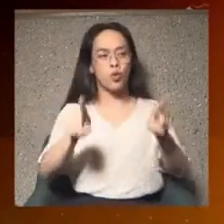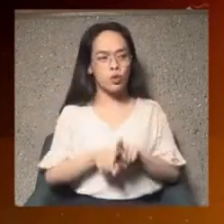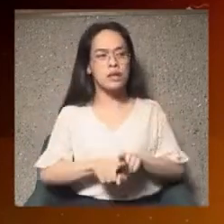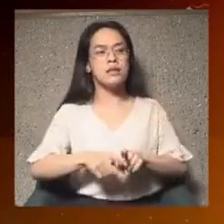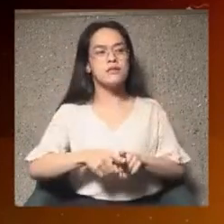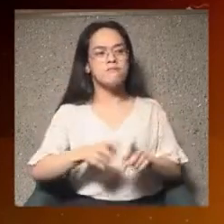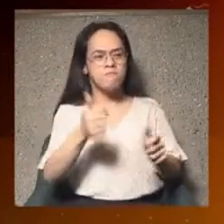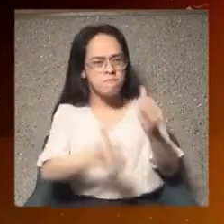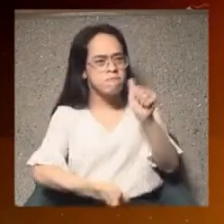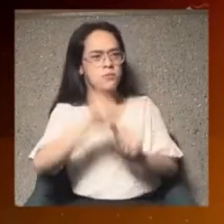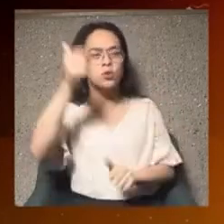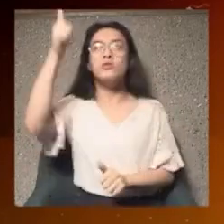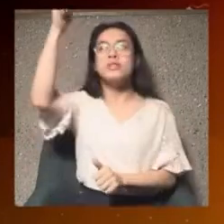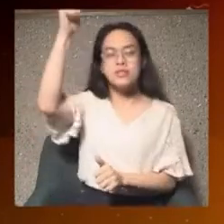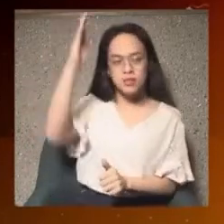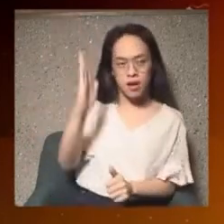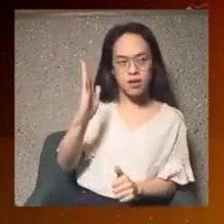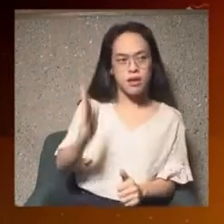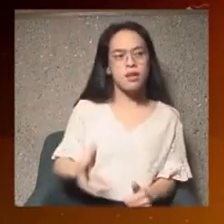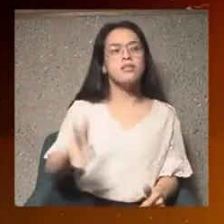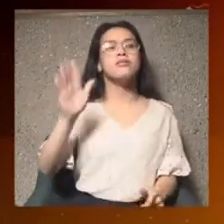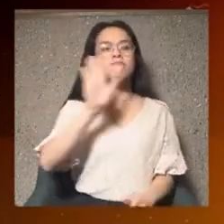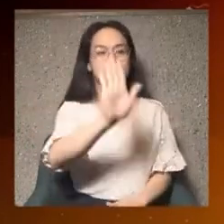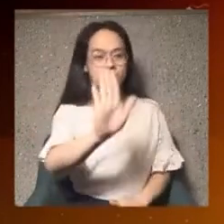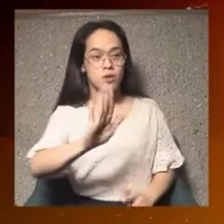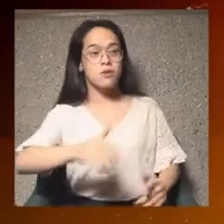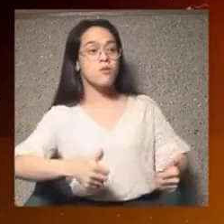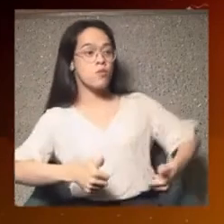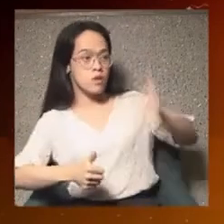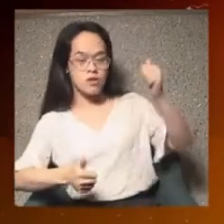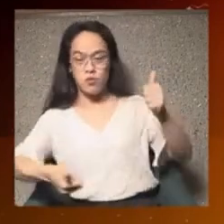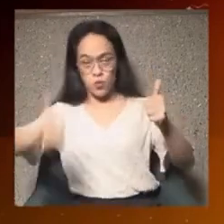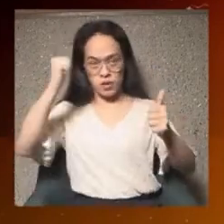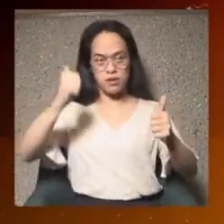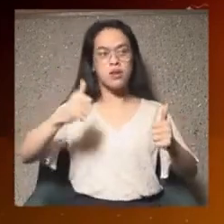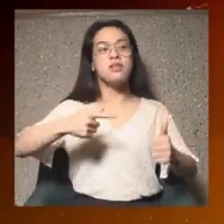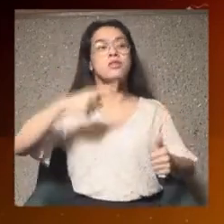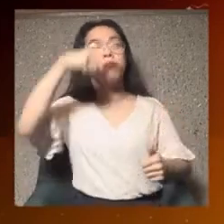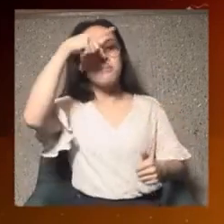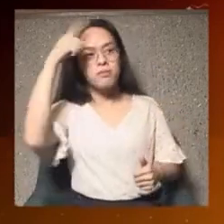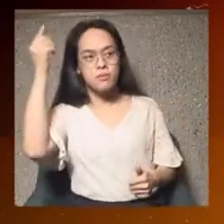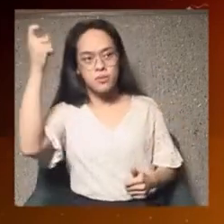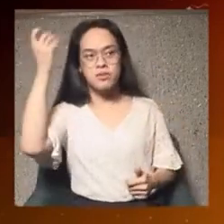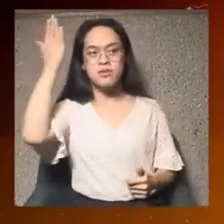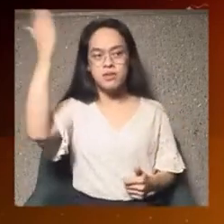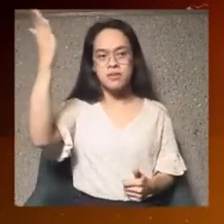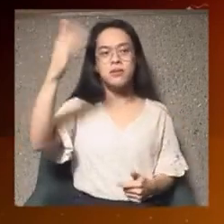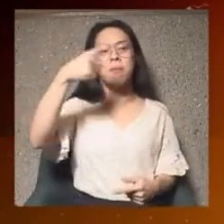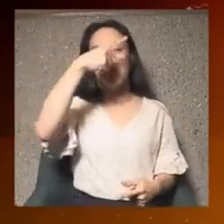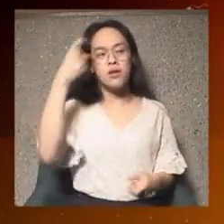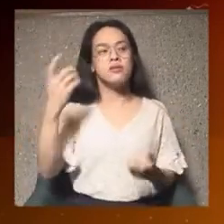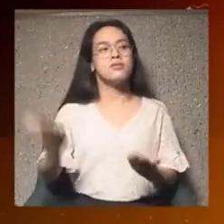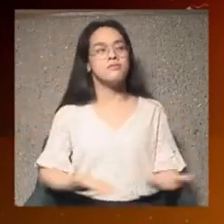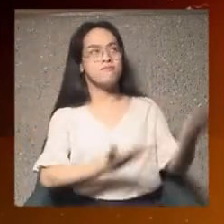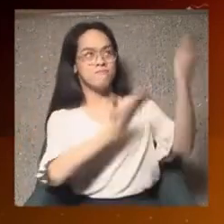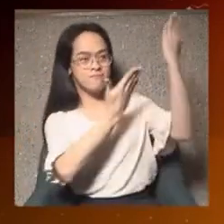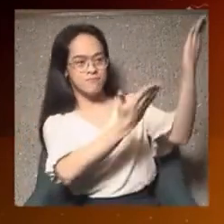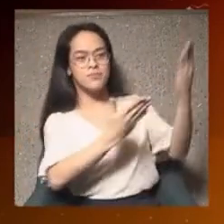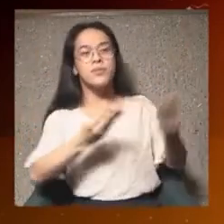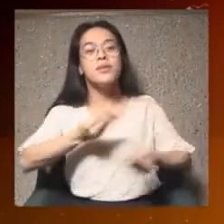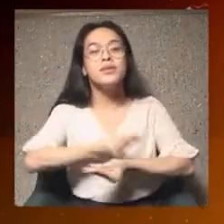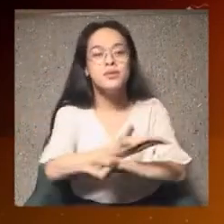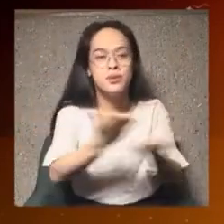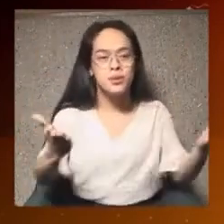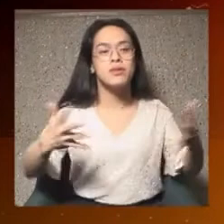win because he is for you, not against you. He builds you up, then breaks